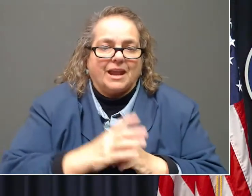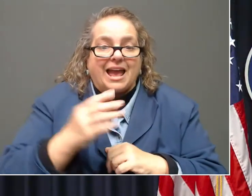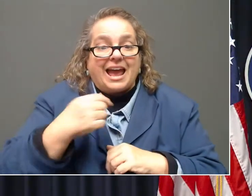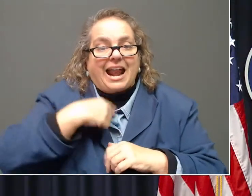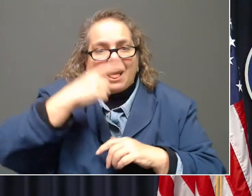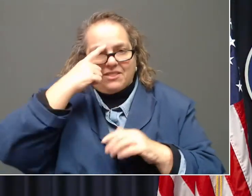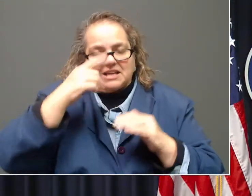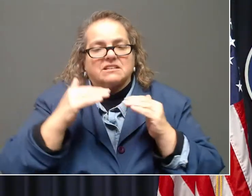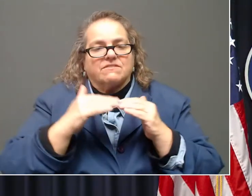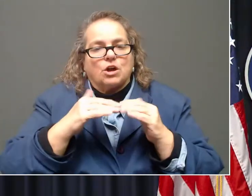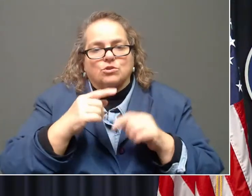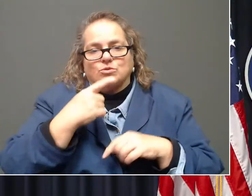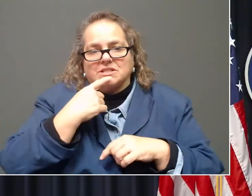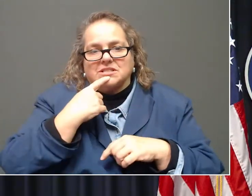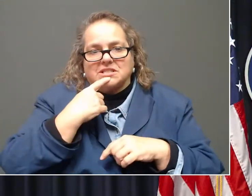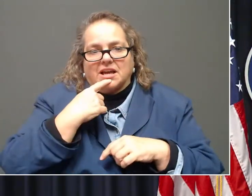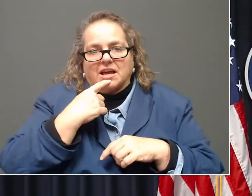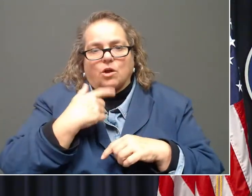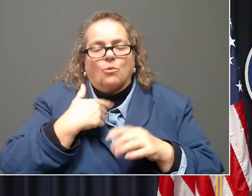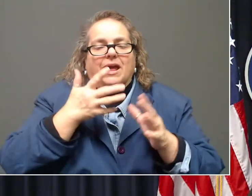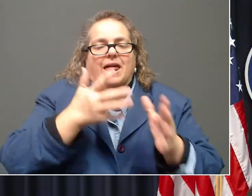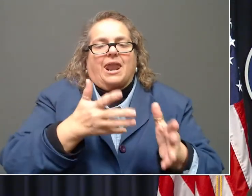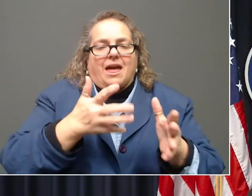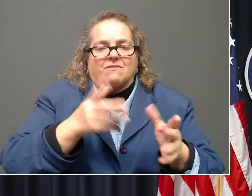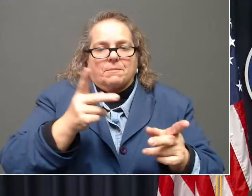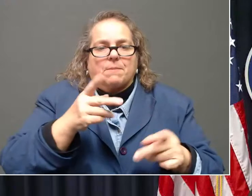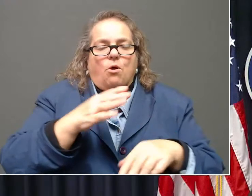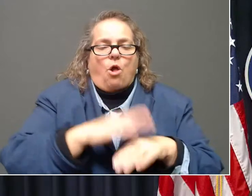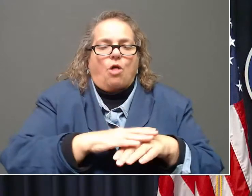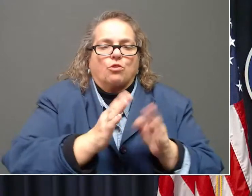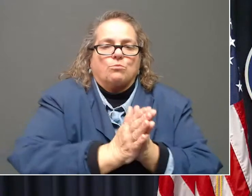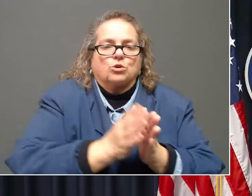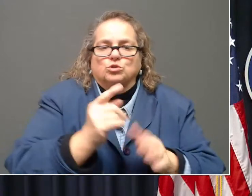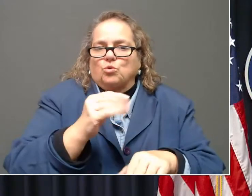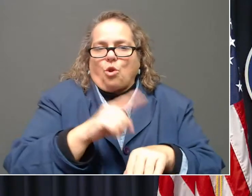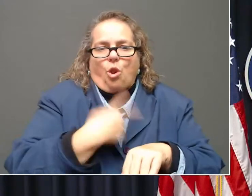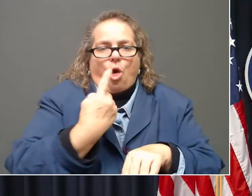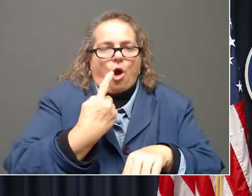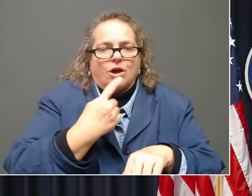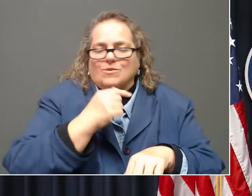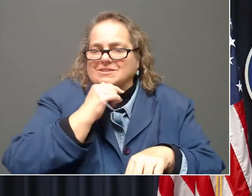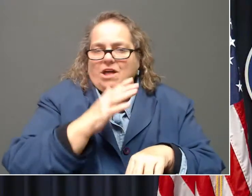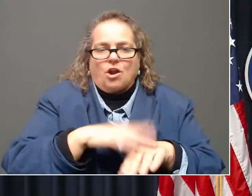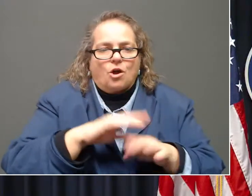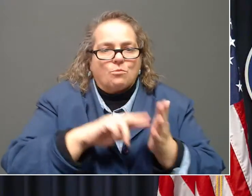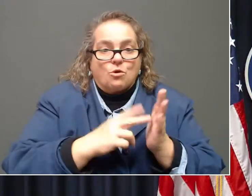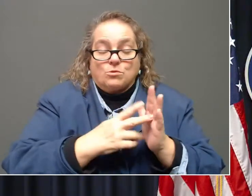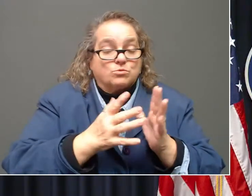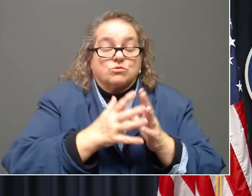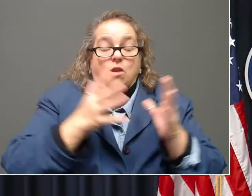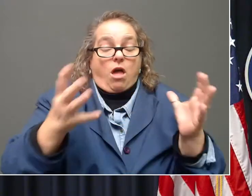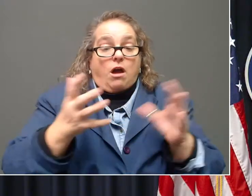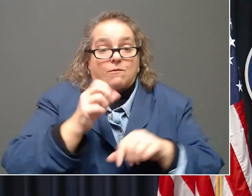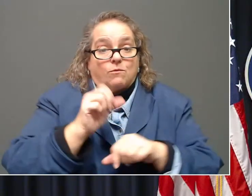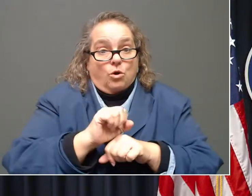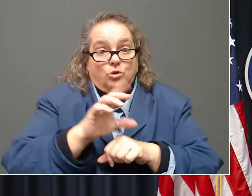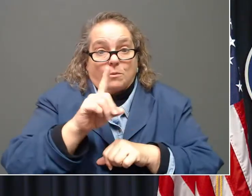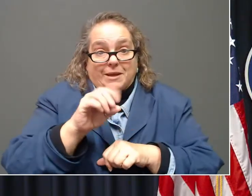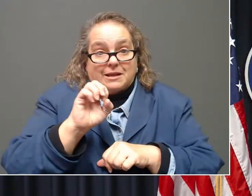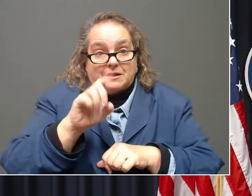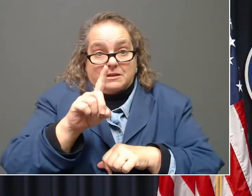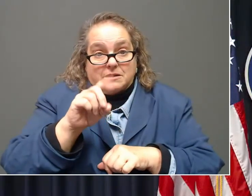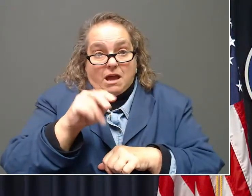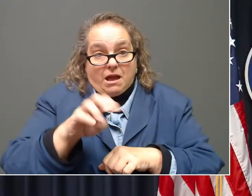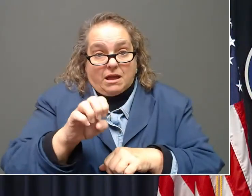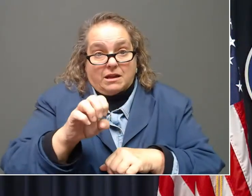on top of it and beefing up our staff to process what we get from those programs and pull the fraudulent claims out.